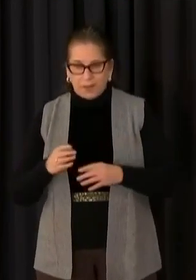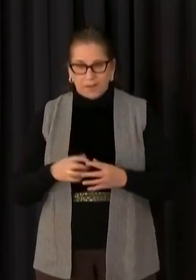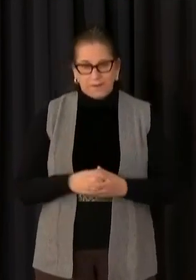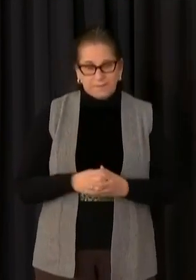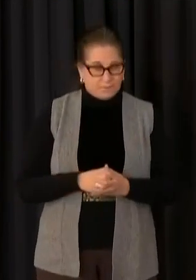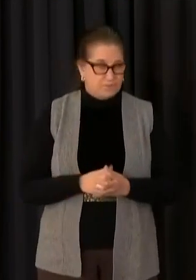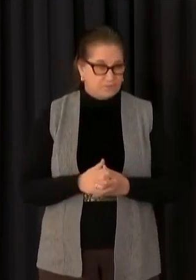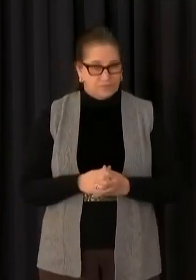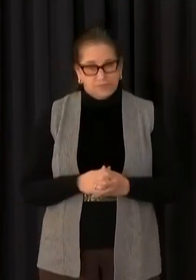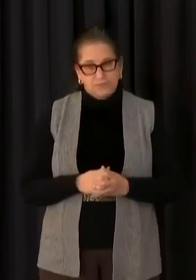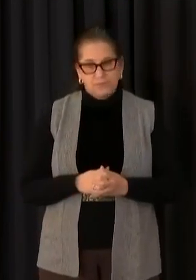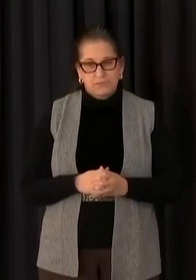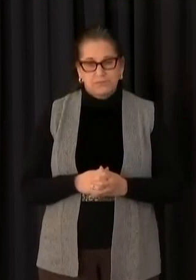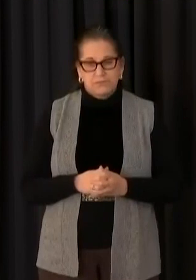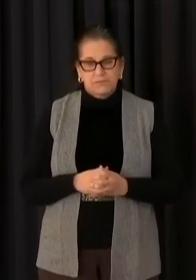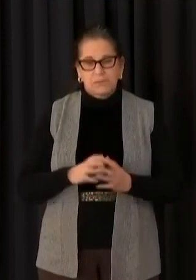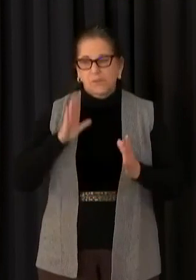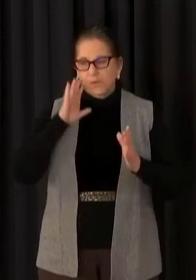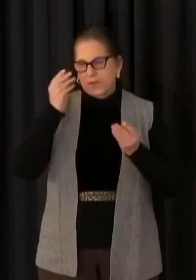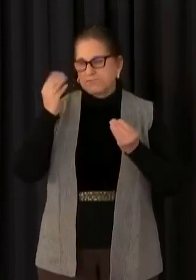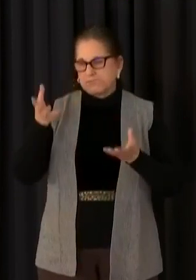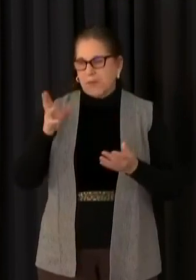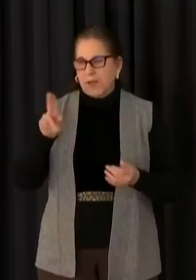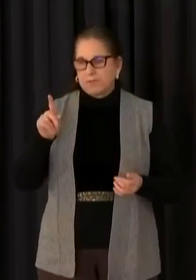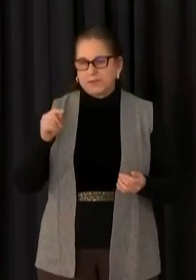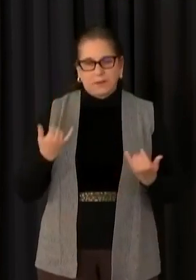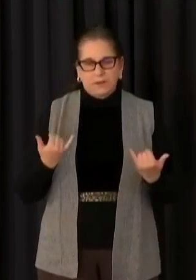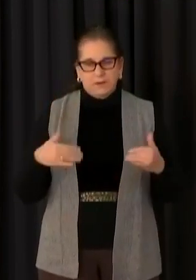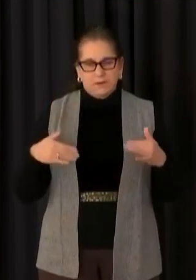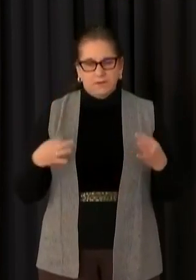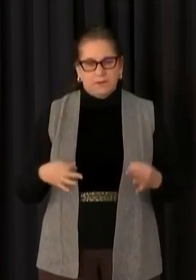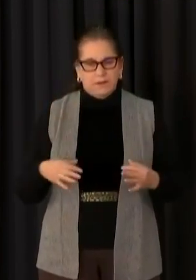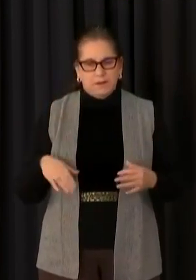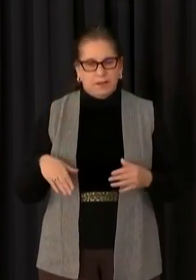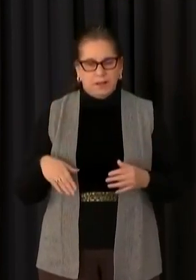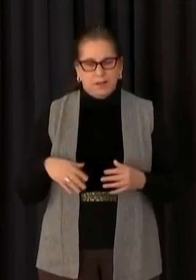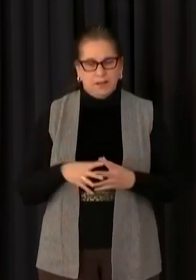been determined, we will let you know. That is not,